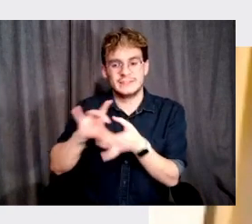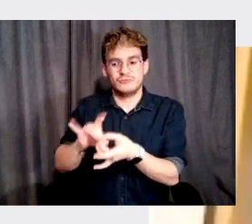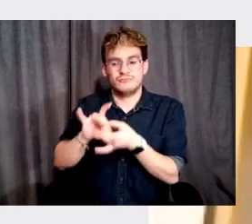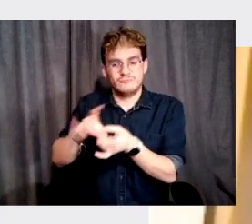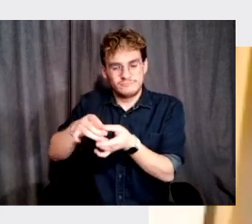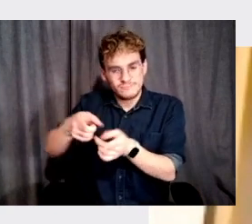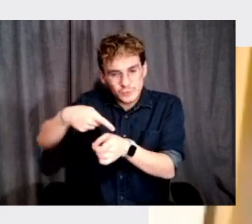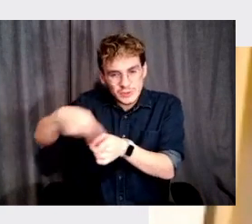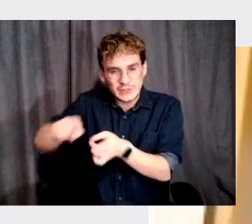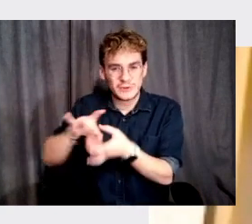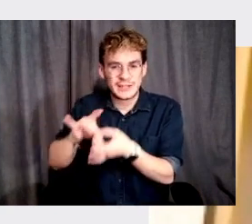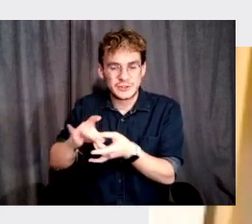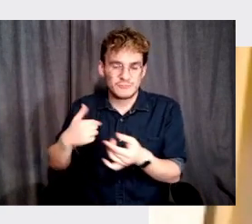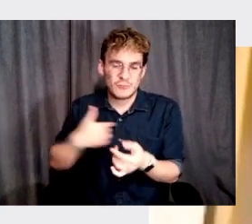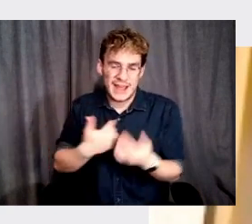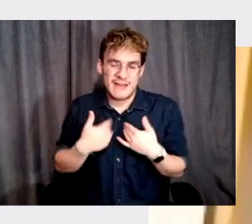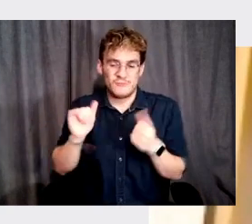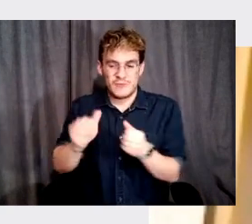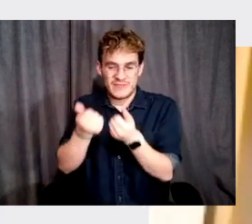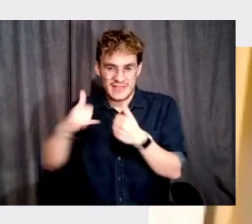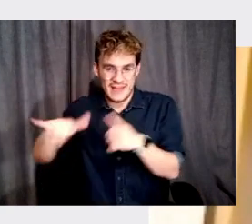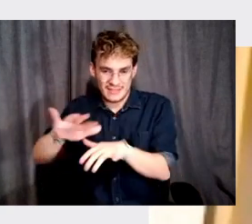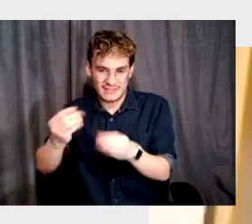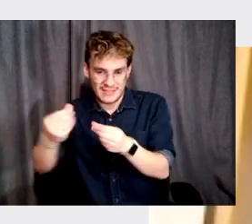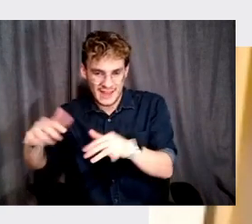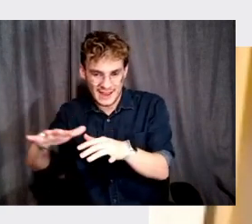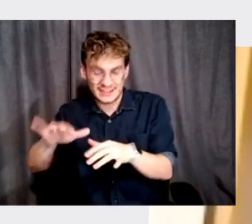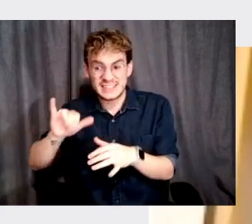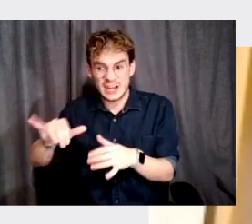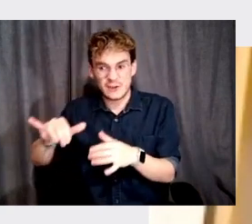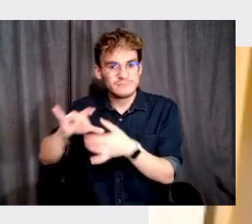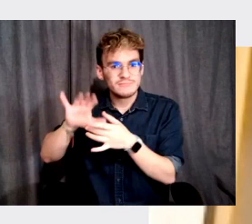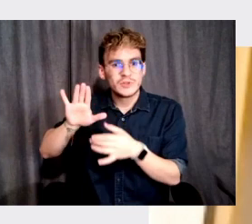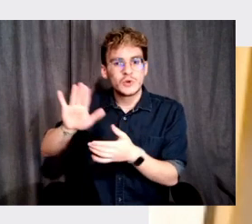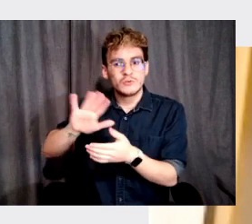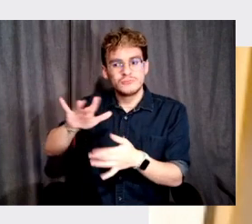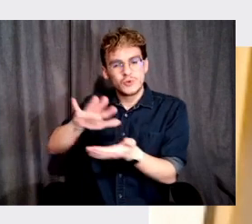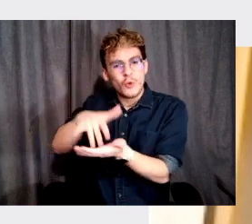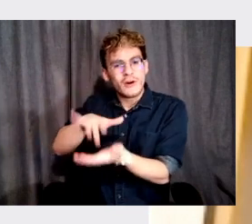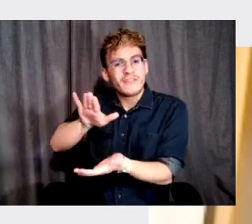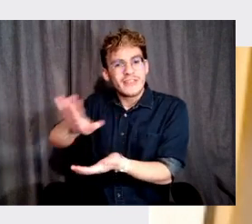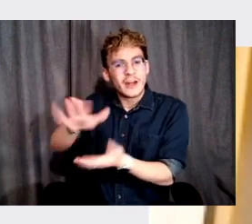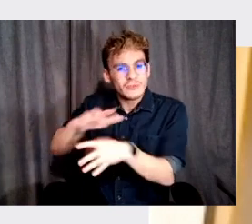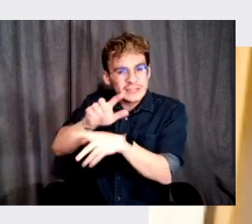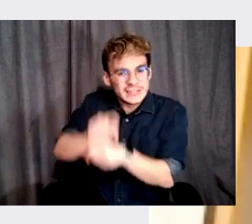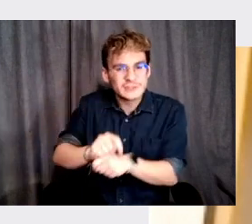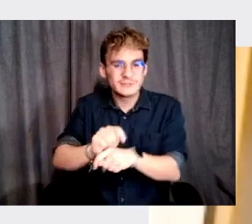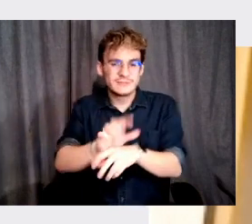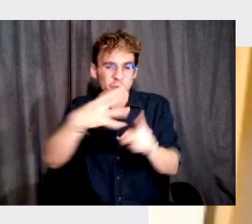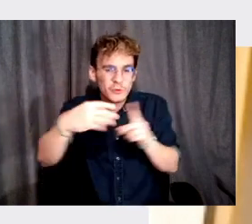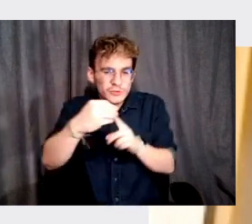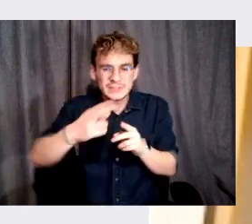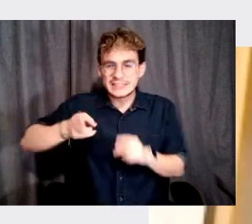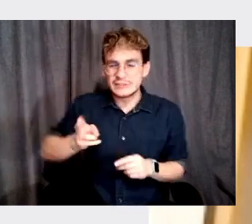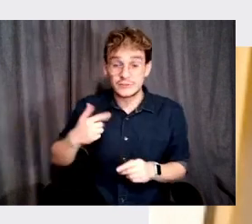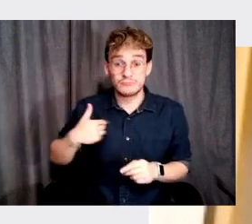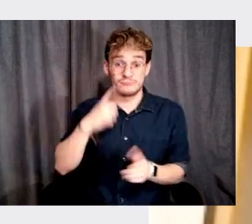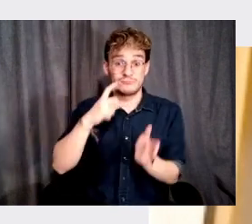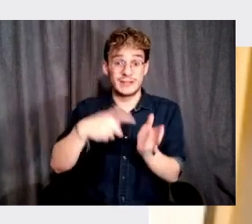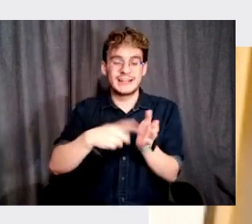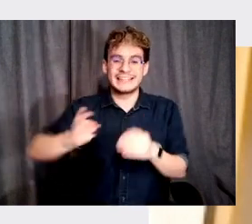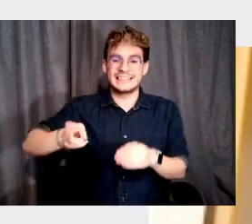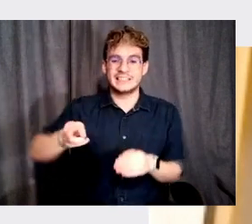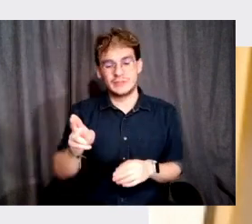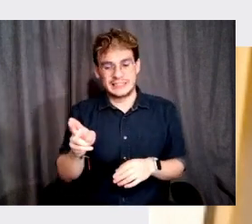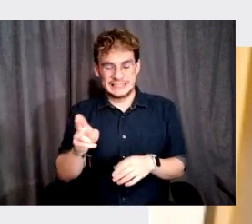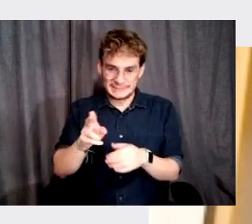have with this land. That relationship is the core of their traditions, cultures, and histories. We recognize the history of